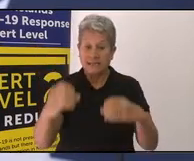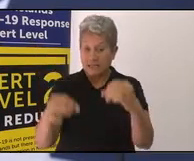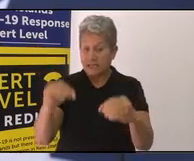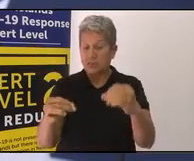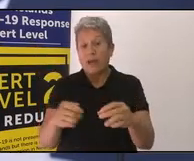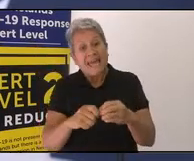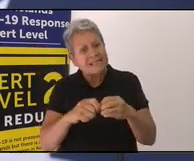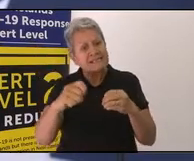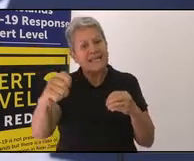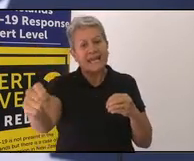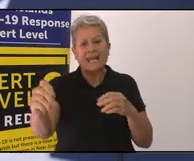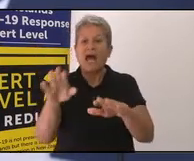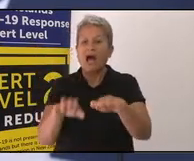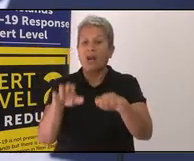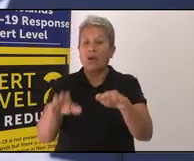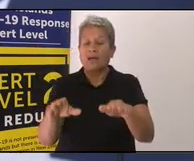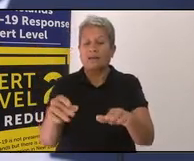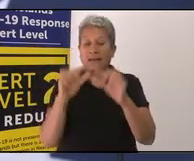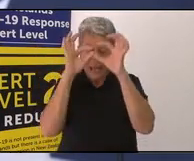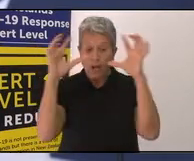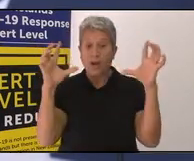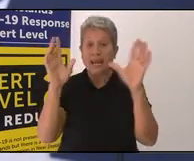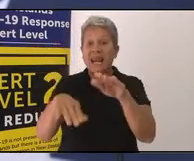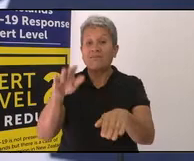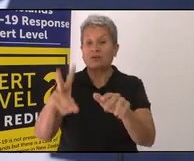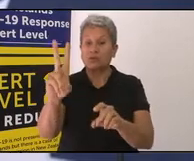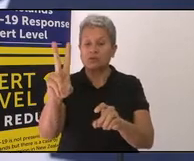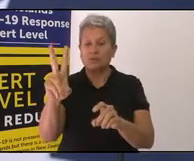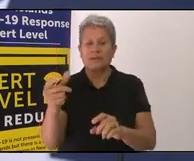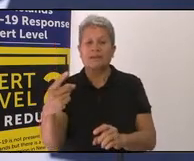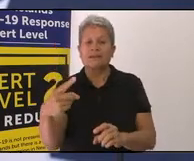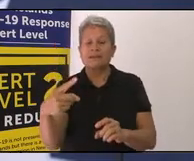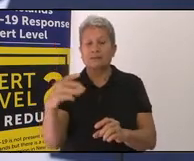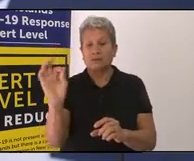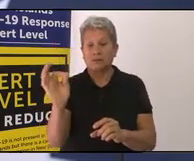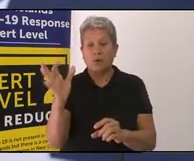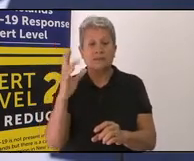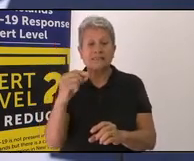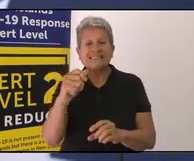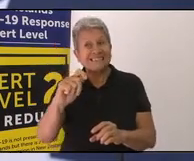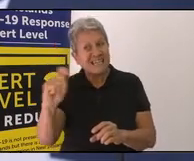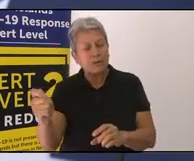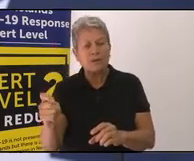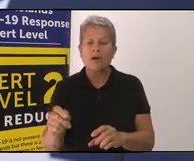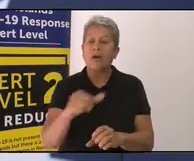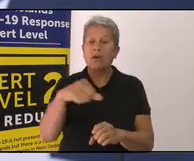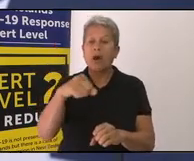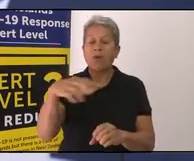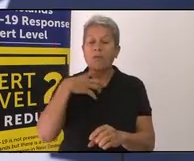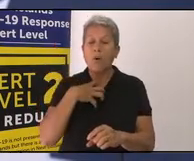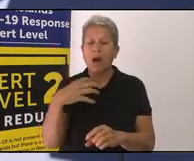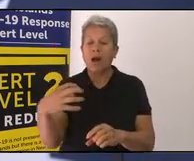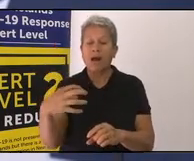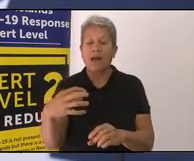2 until there is no community transmission in New Zealand. We hope the day that comes, that day will